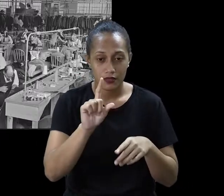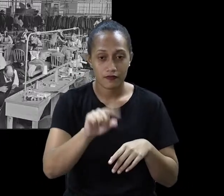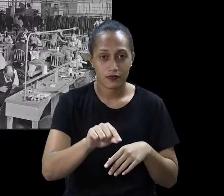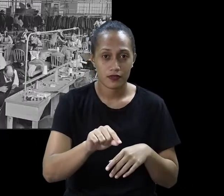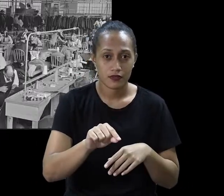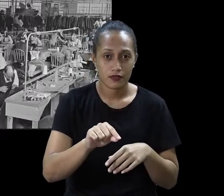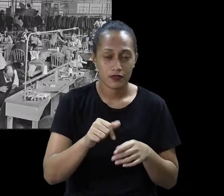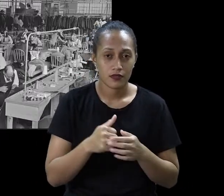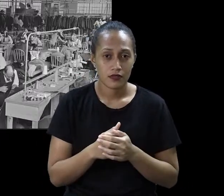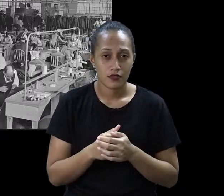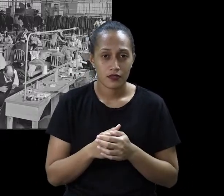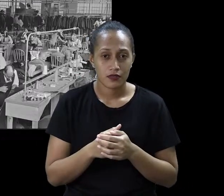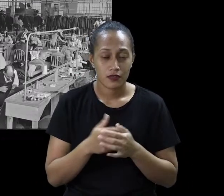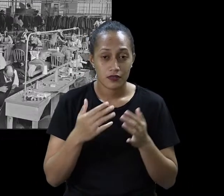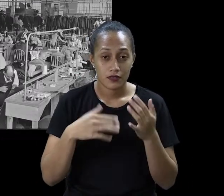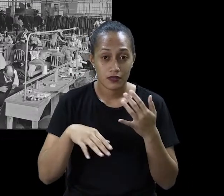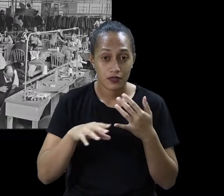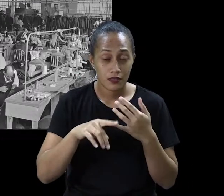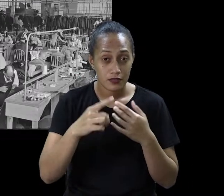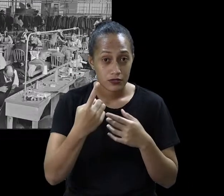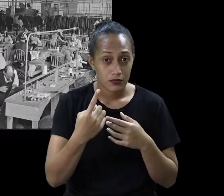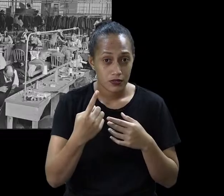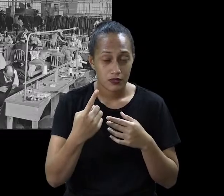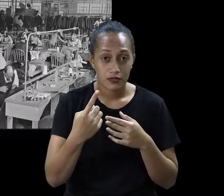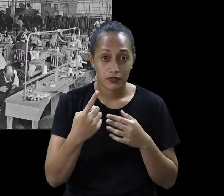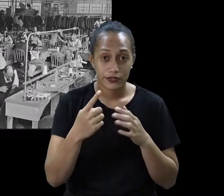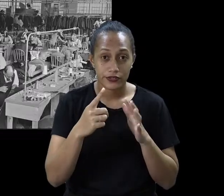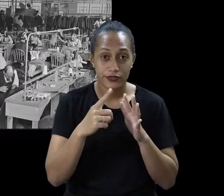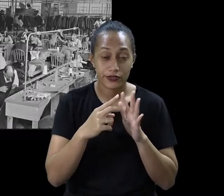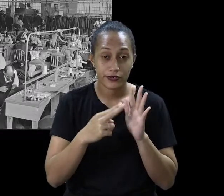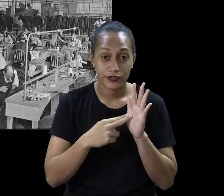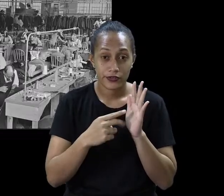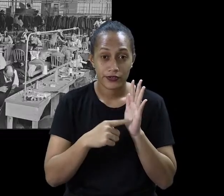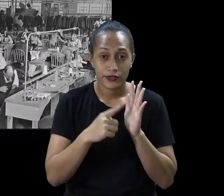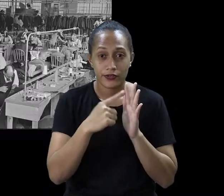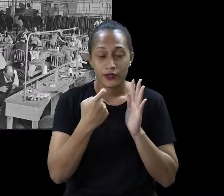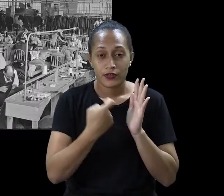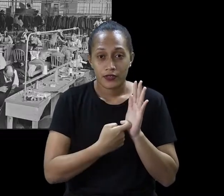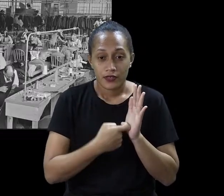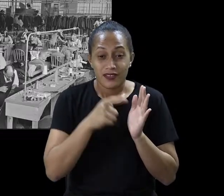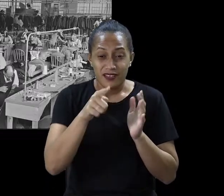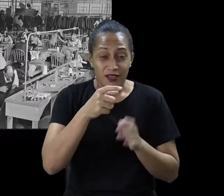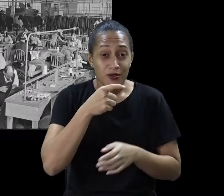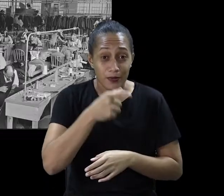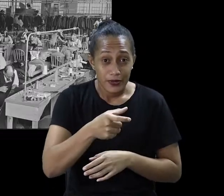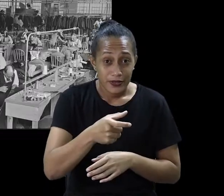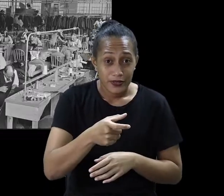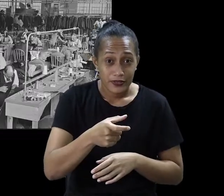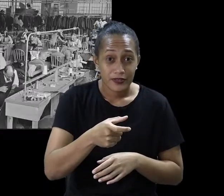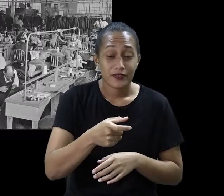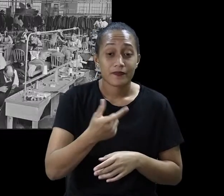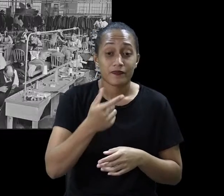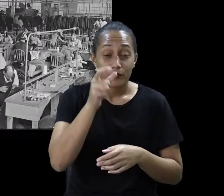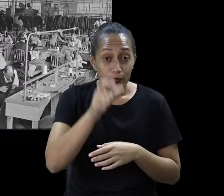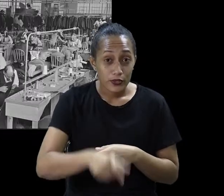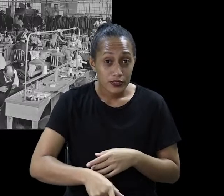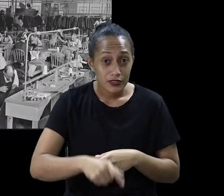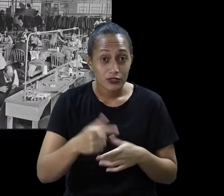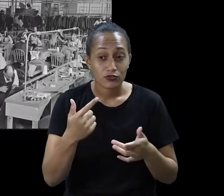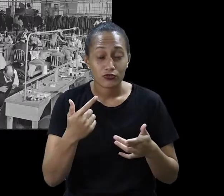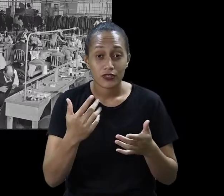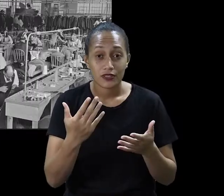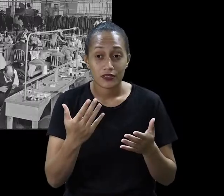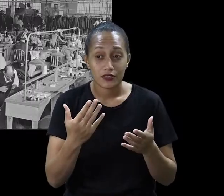and entrepreneurship. And the idea here is if you want to produce anything, so let's just say this circle is the production